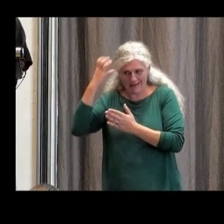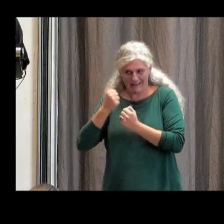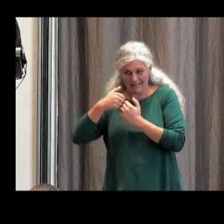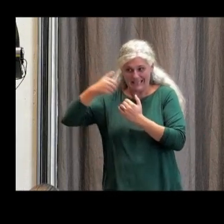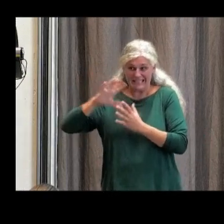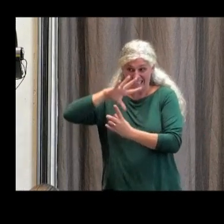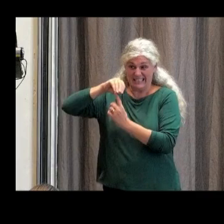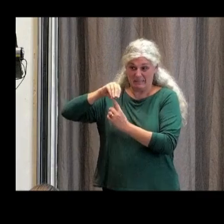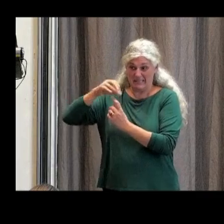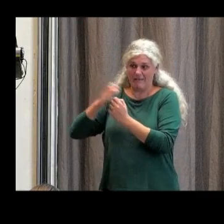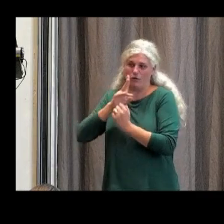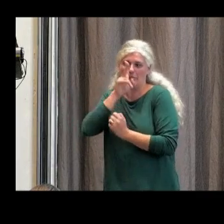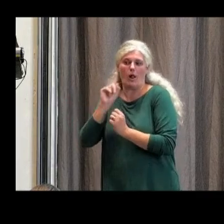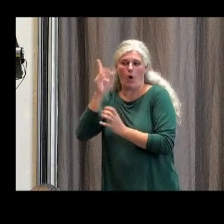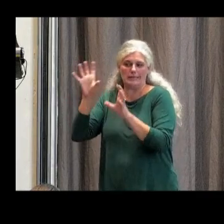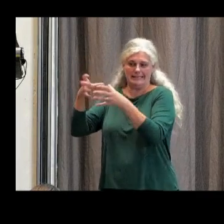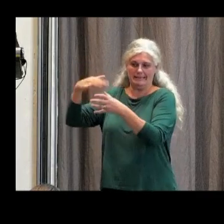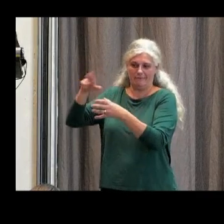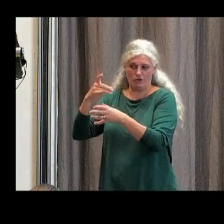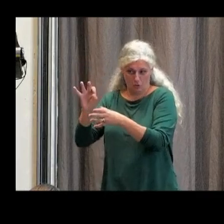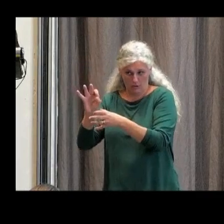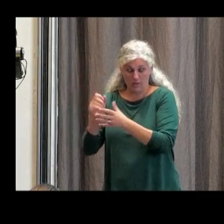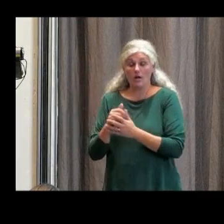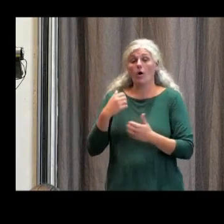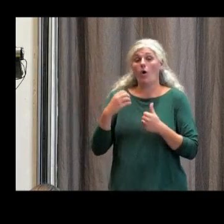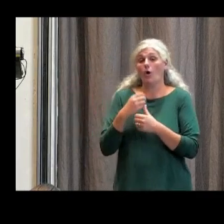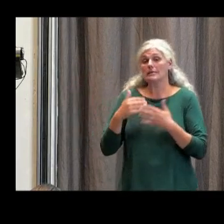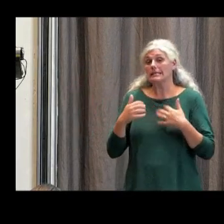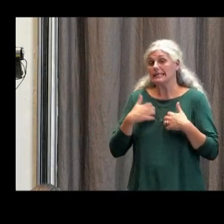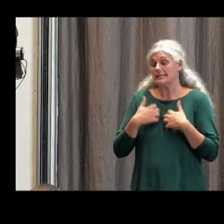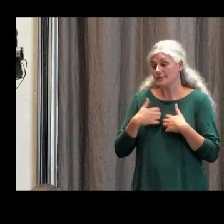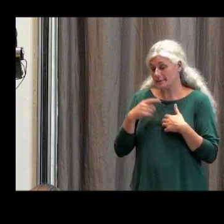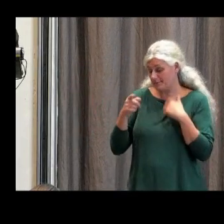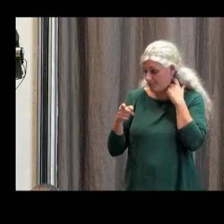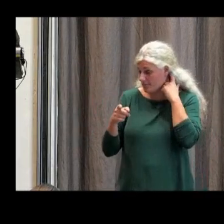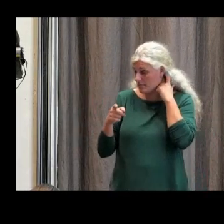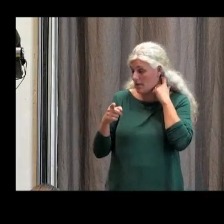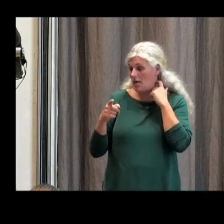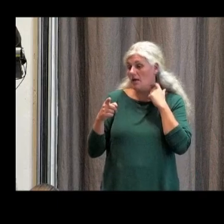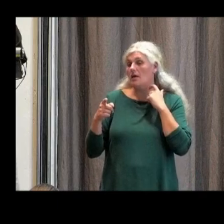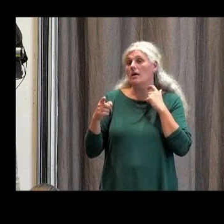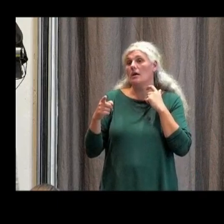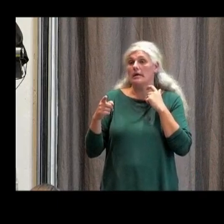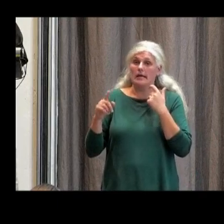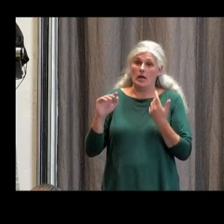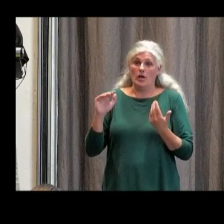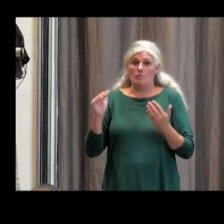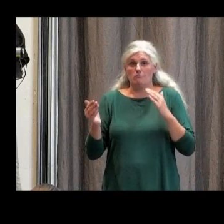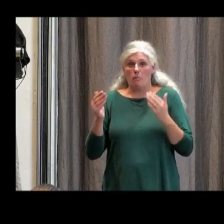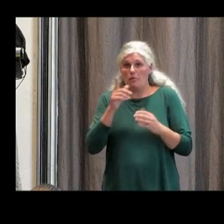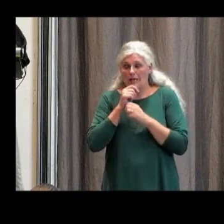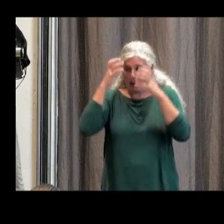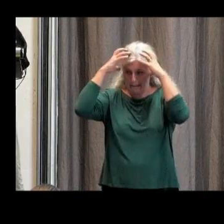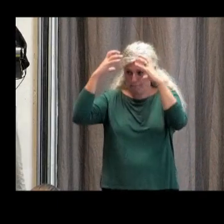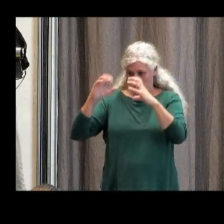smell. Another interesting thing about dogs is that they're, proportionally speaking, the area in their